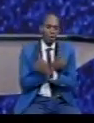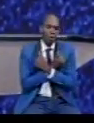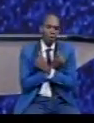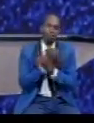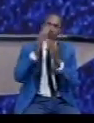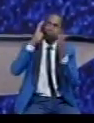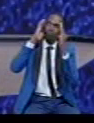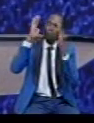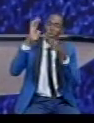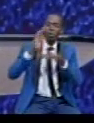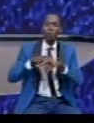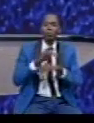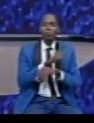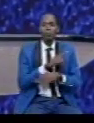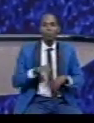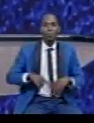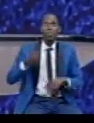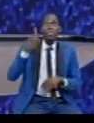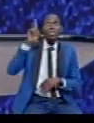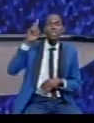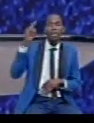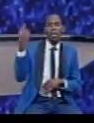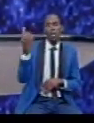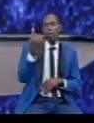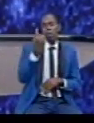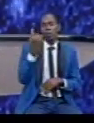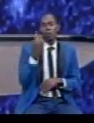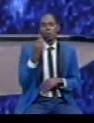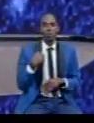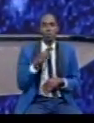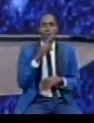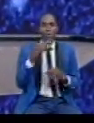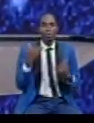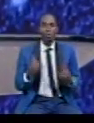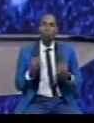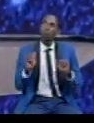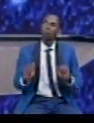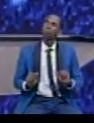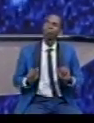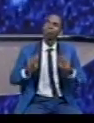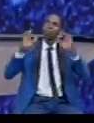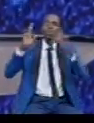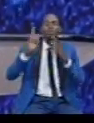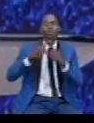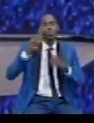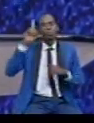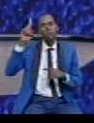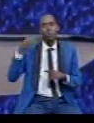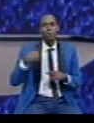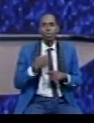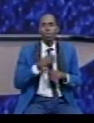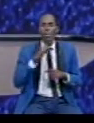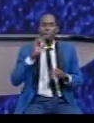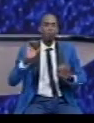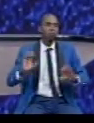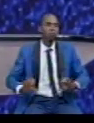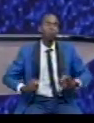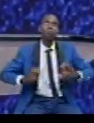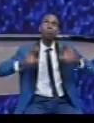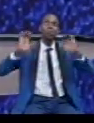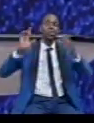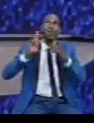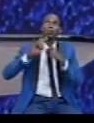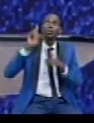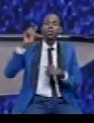the Lord and the Lord alone. We're devoted to him. We're committed to him. We're consecrated to him. And